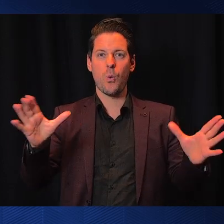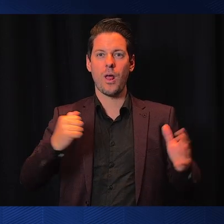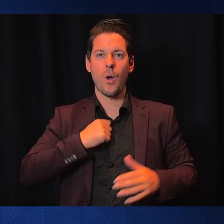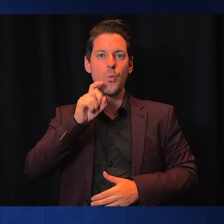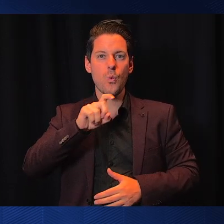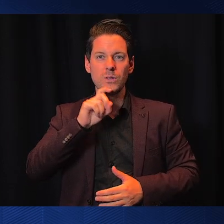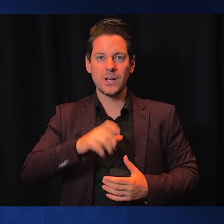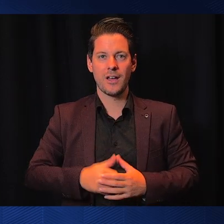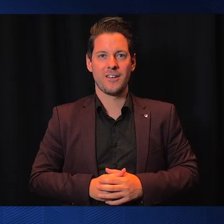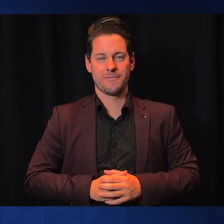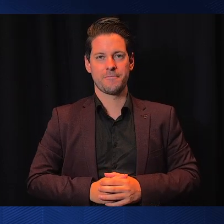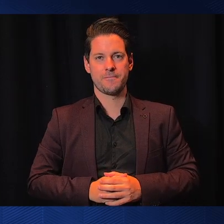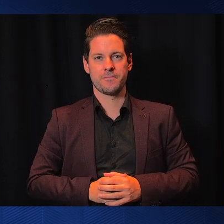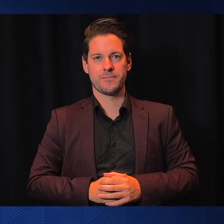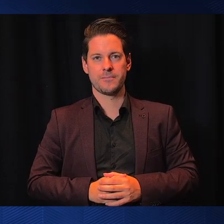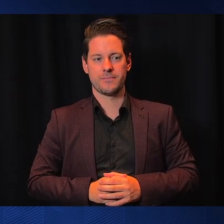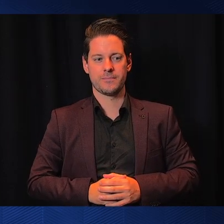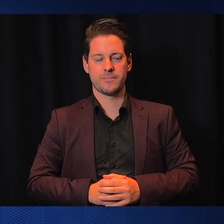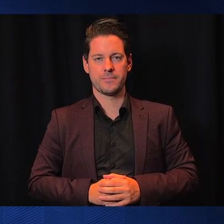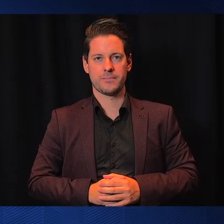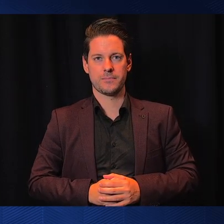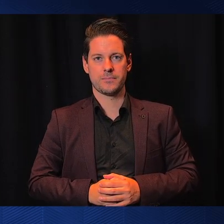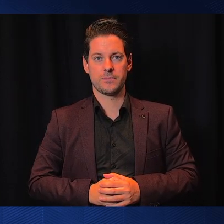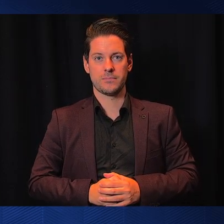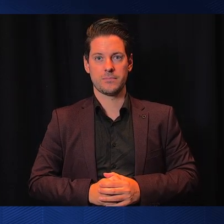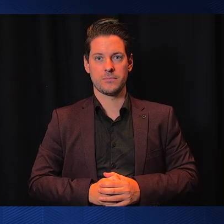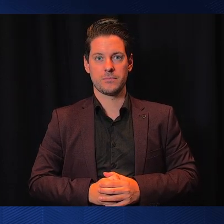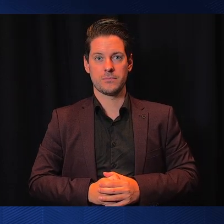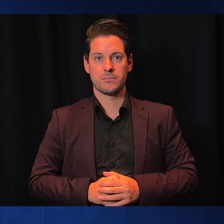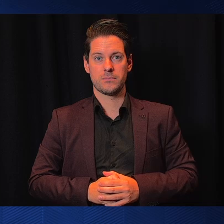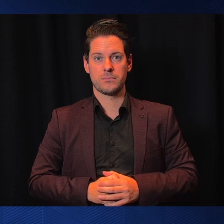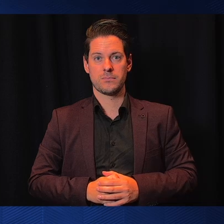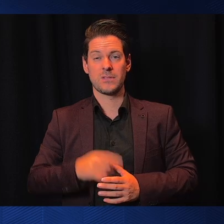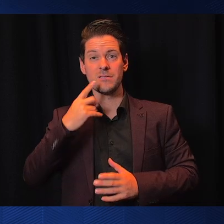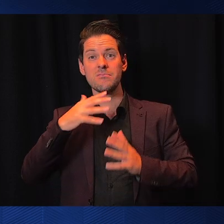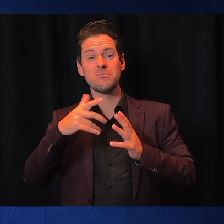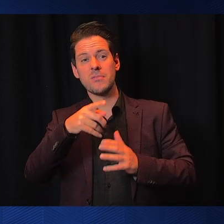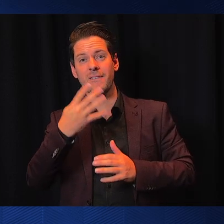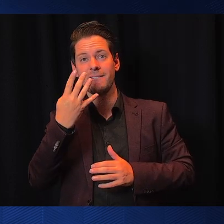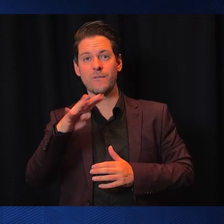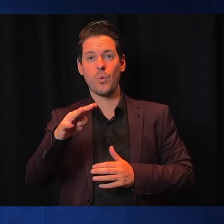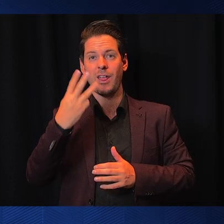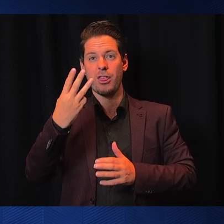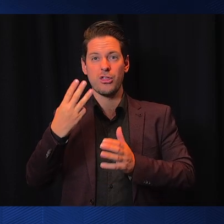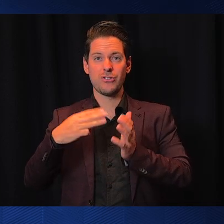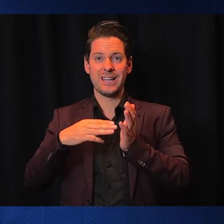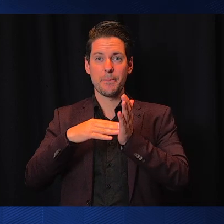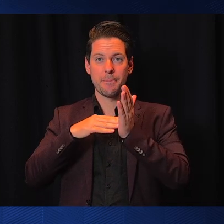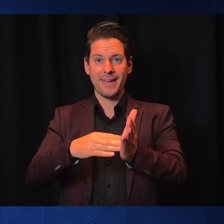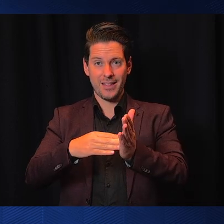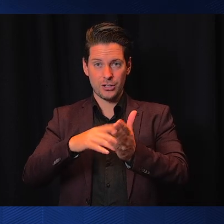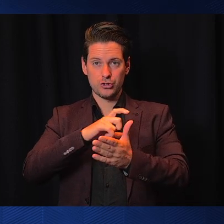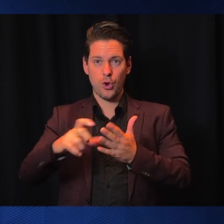water. The World Bank estimated it to be around US 43.7 million worth of damage